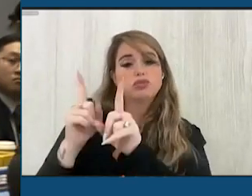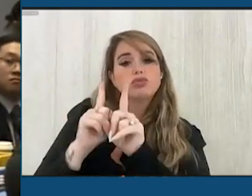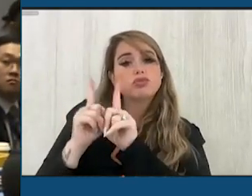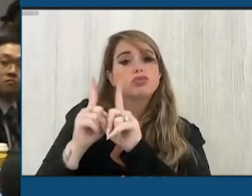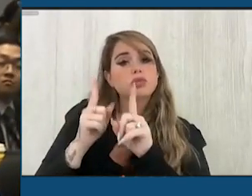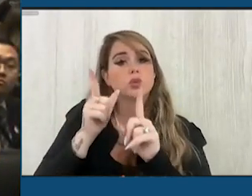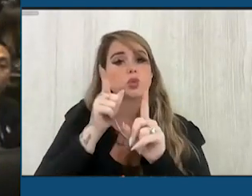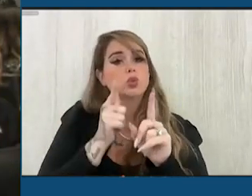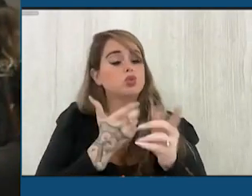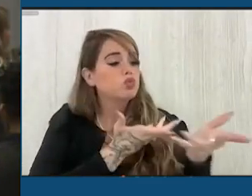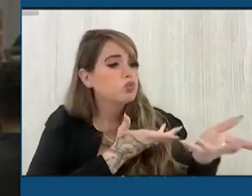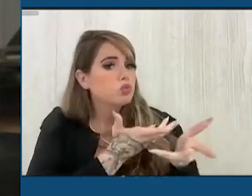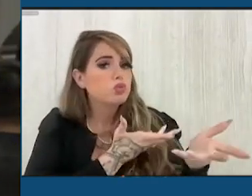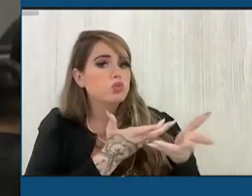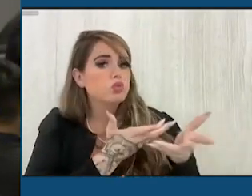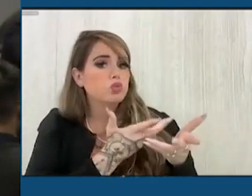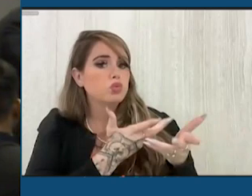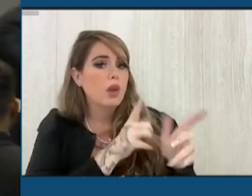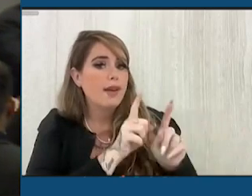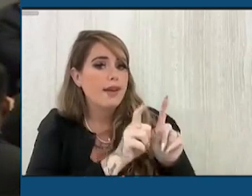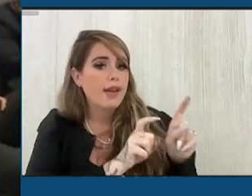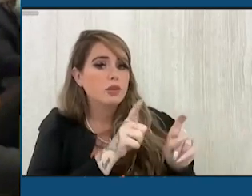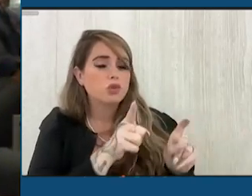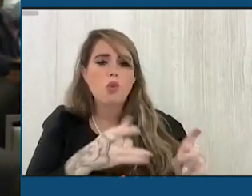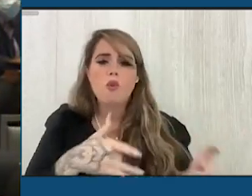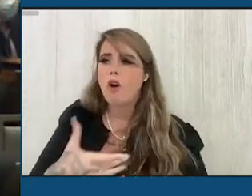with whom you could be your true self?